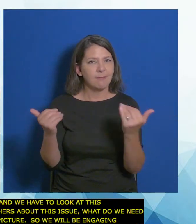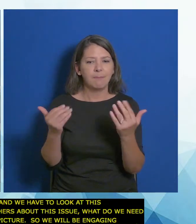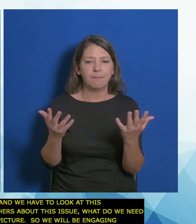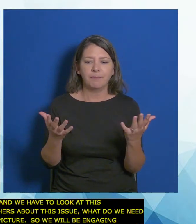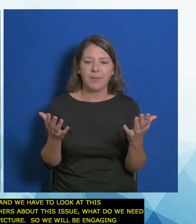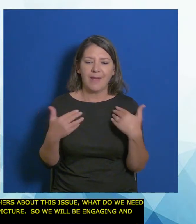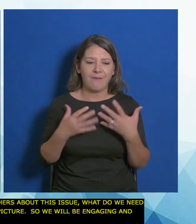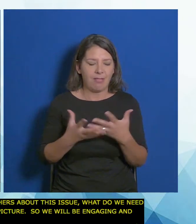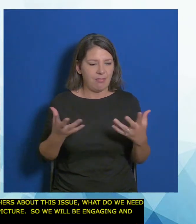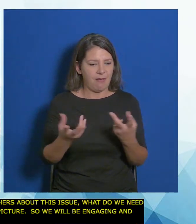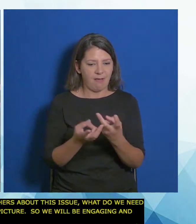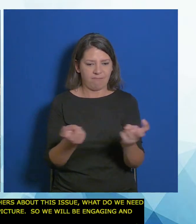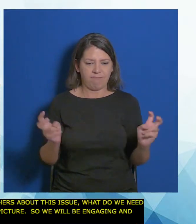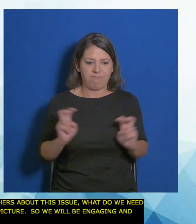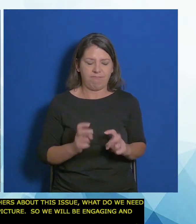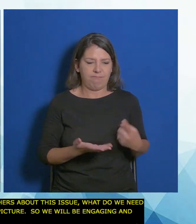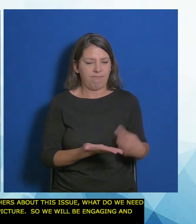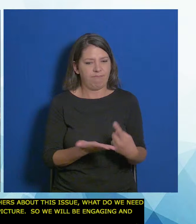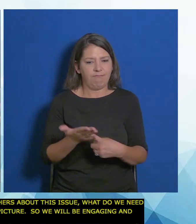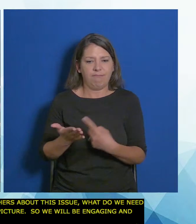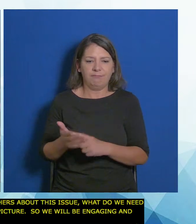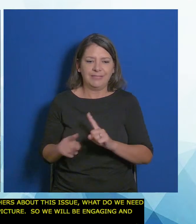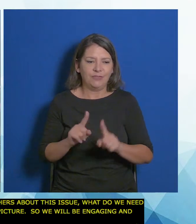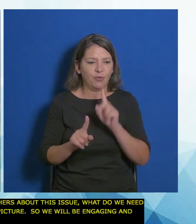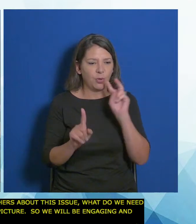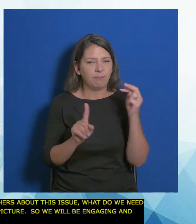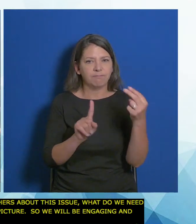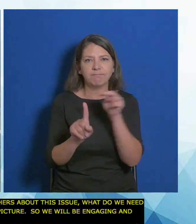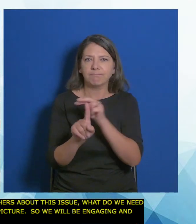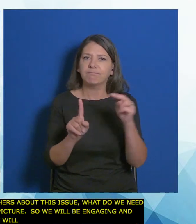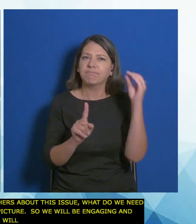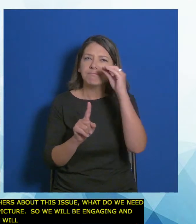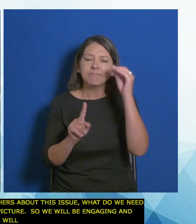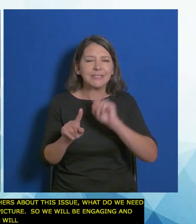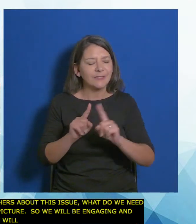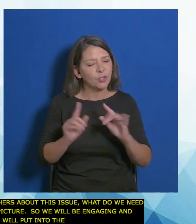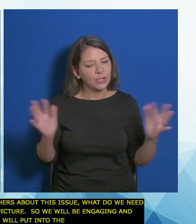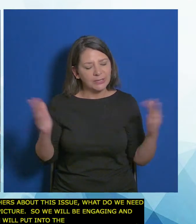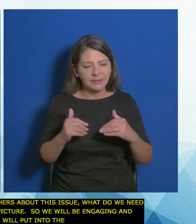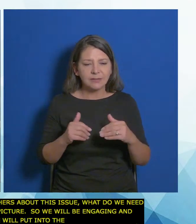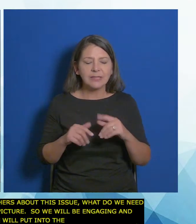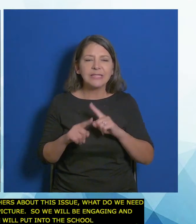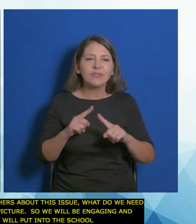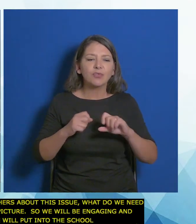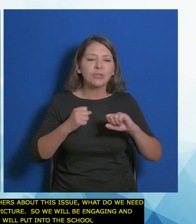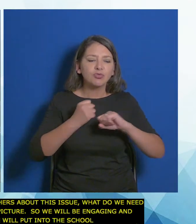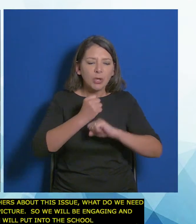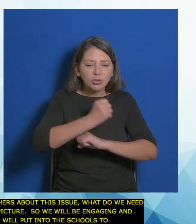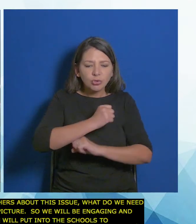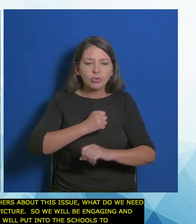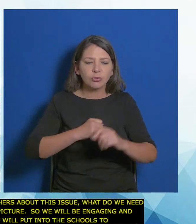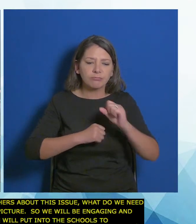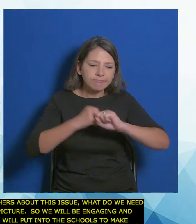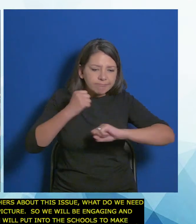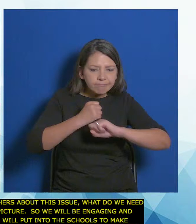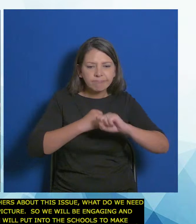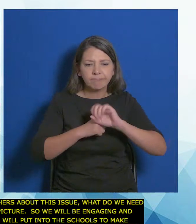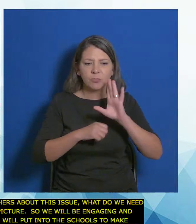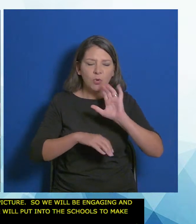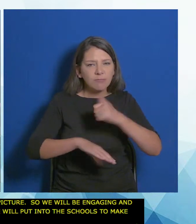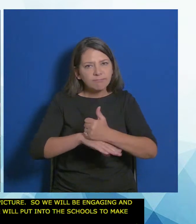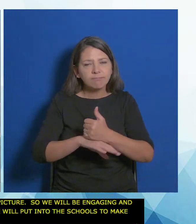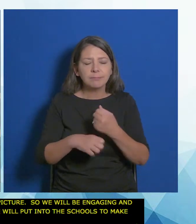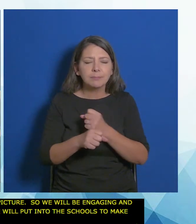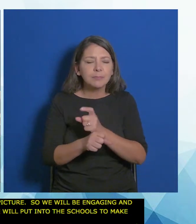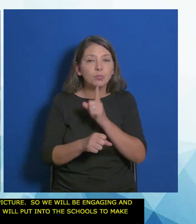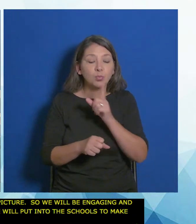table, as well as structures that we will put into the schools to make sure that our teaching and our teachers